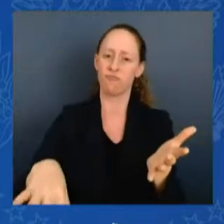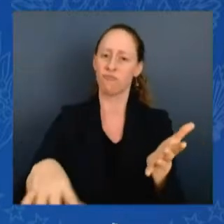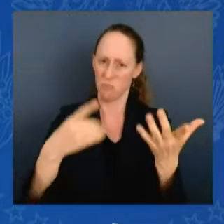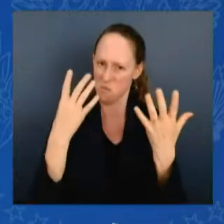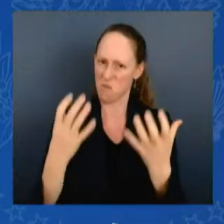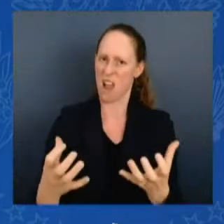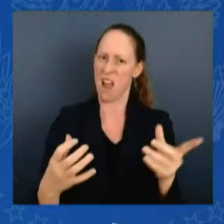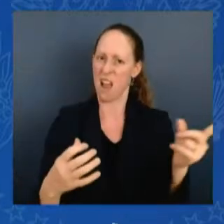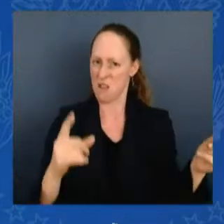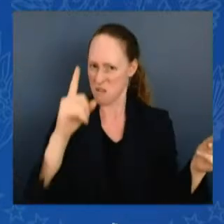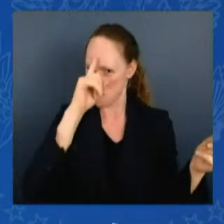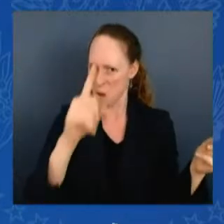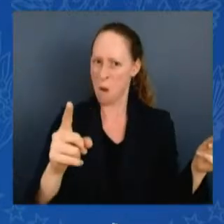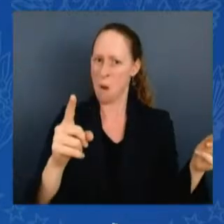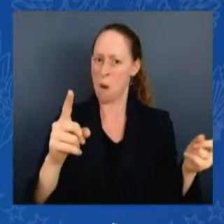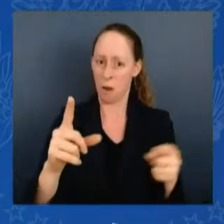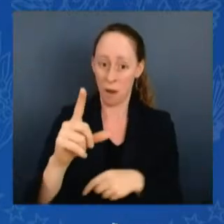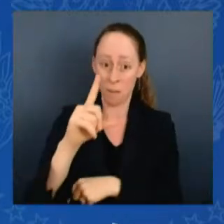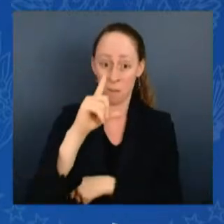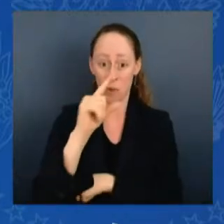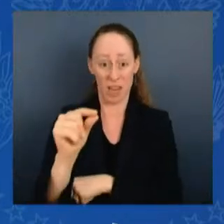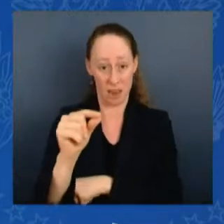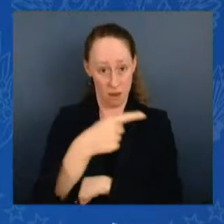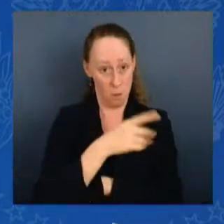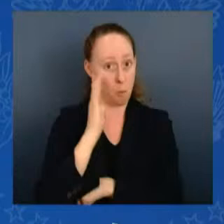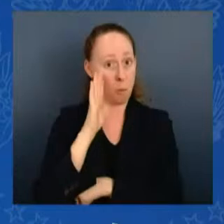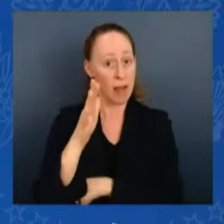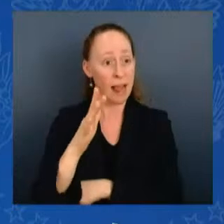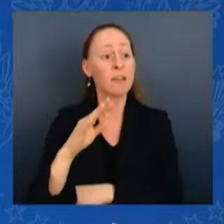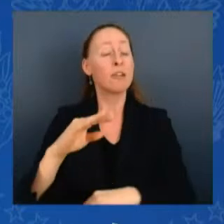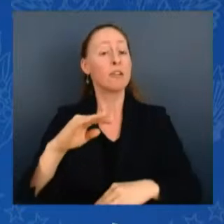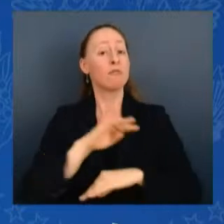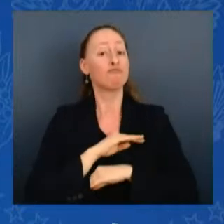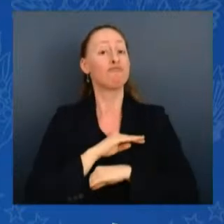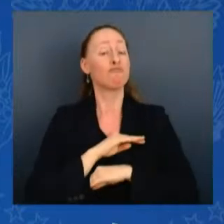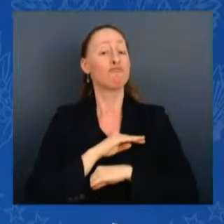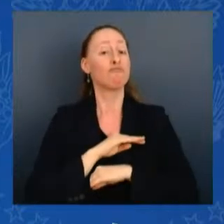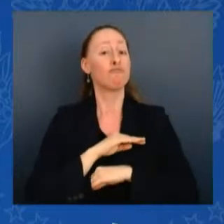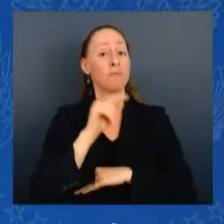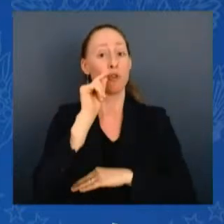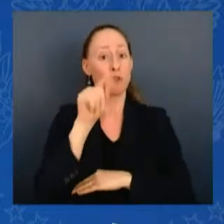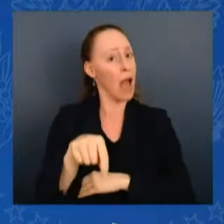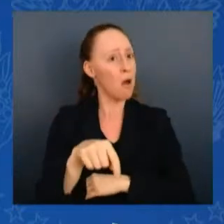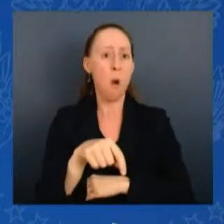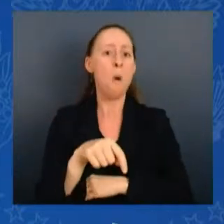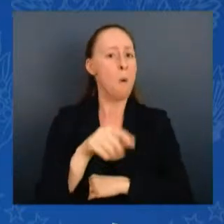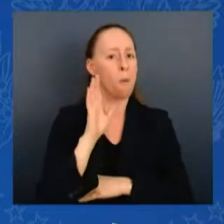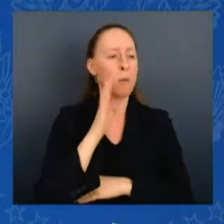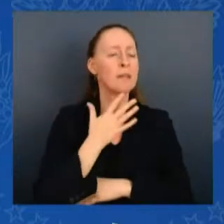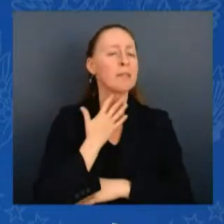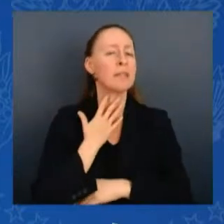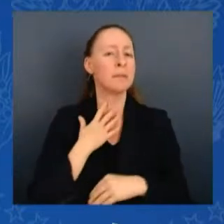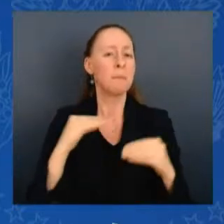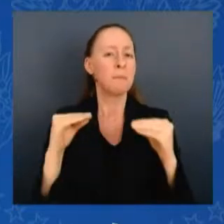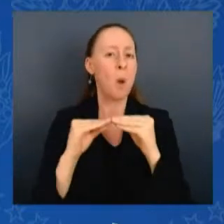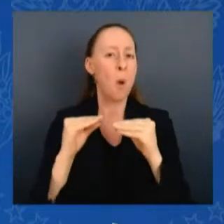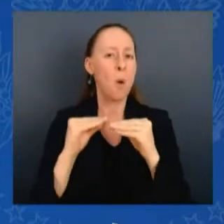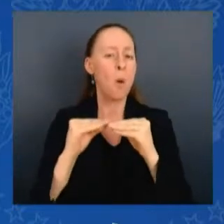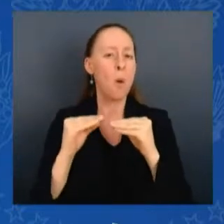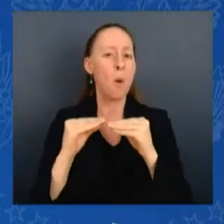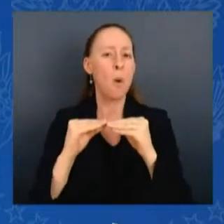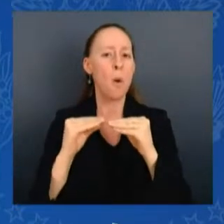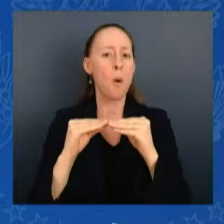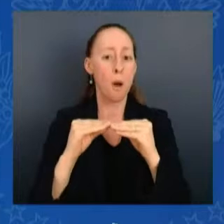at Ukraine, but make no mistake, Ukraine can and will stop Putin.